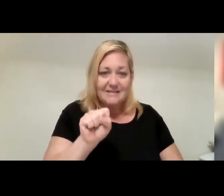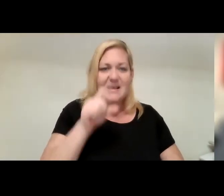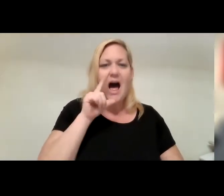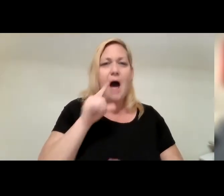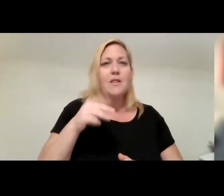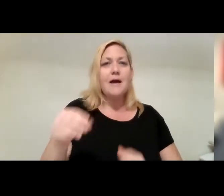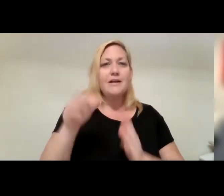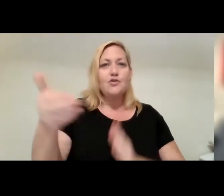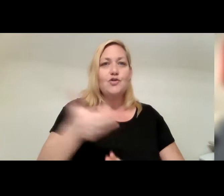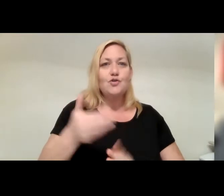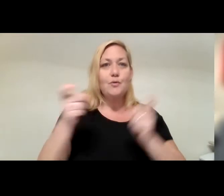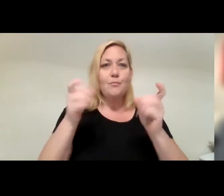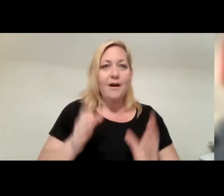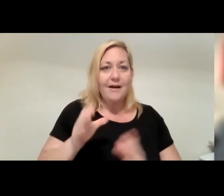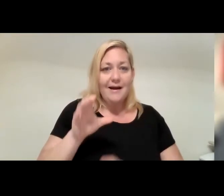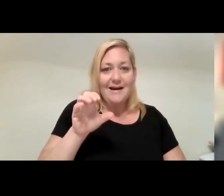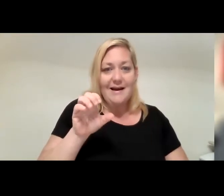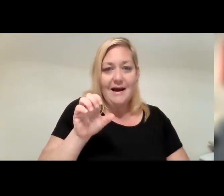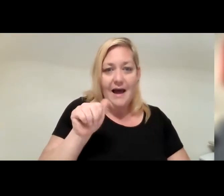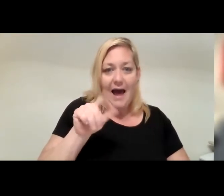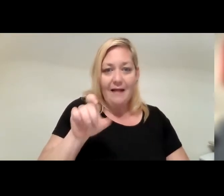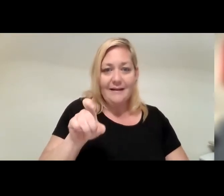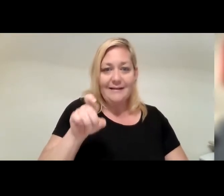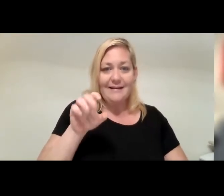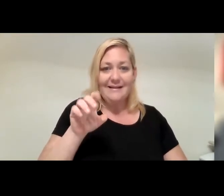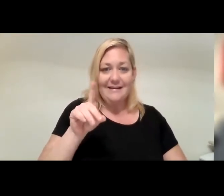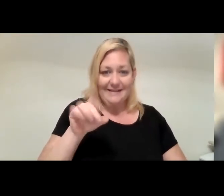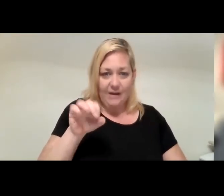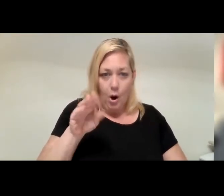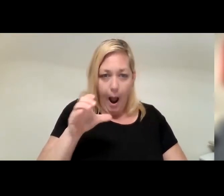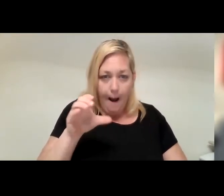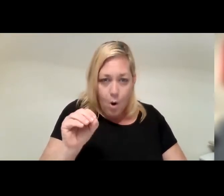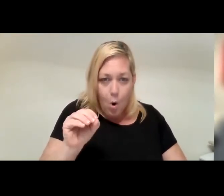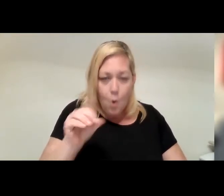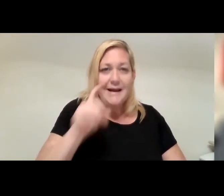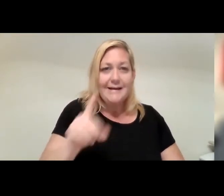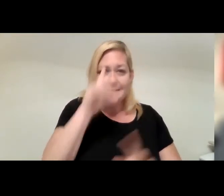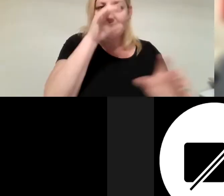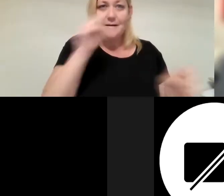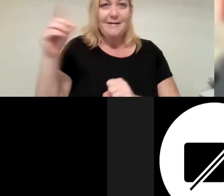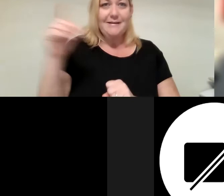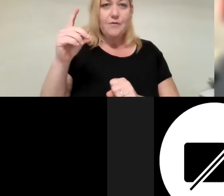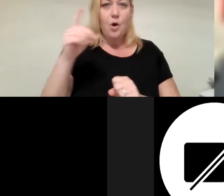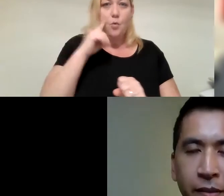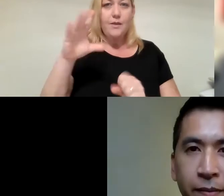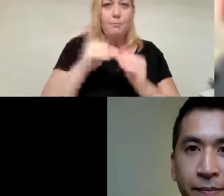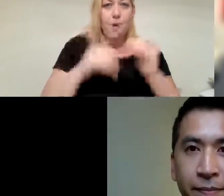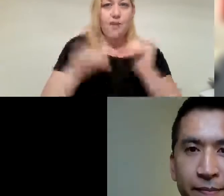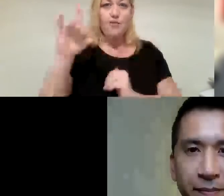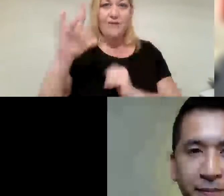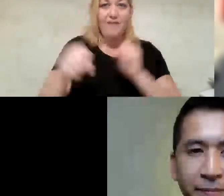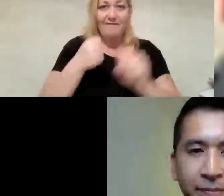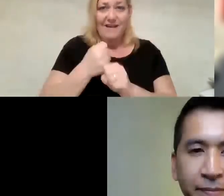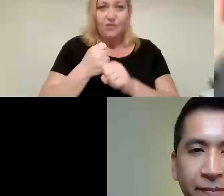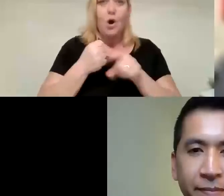this evening, Alex de Ocampo. Alex is a Democratic strategist with more than 25 years of experience in philanthropy